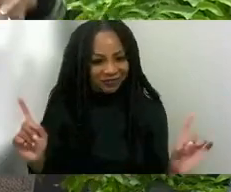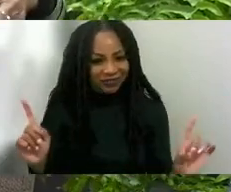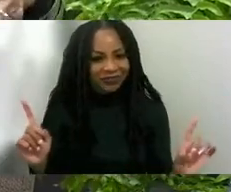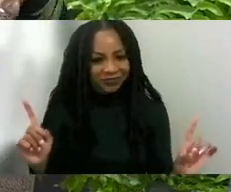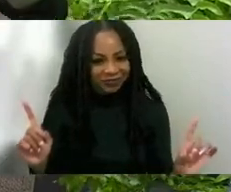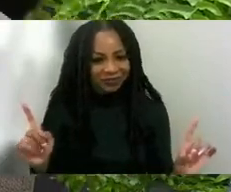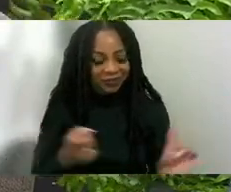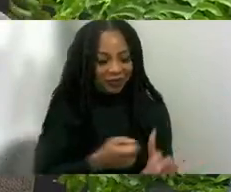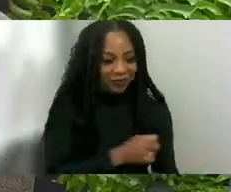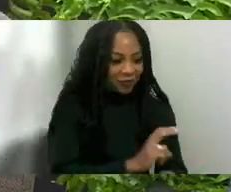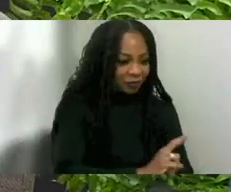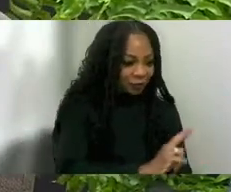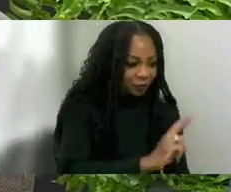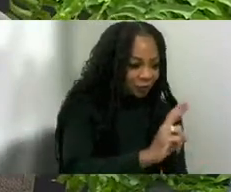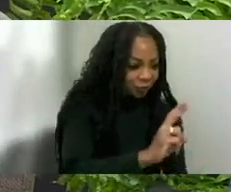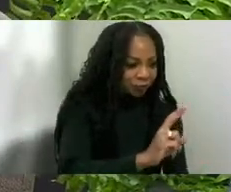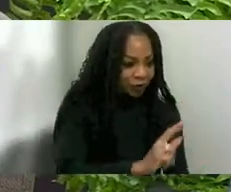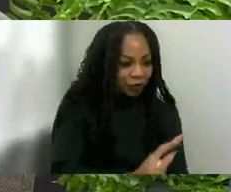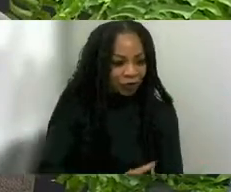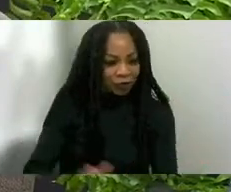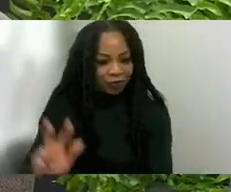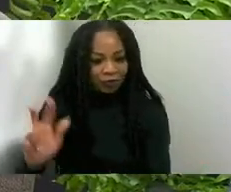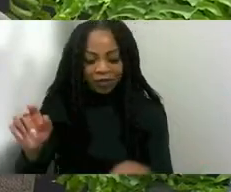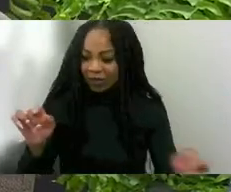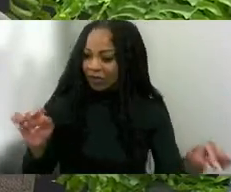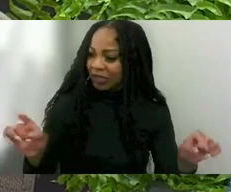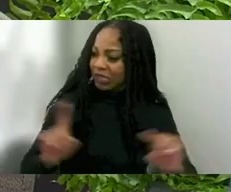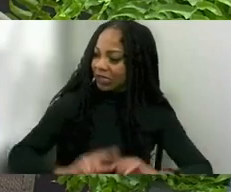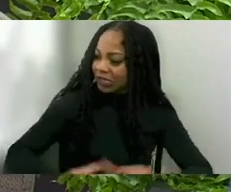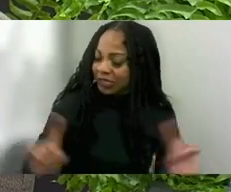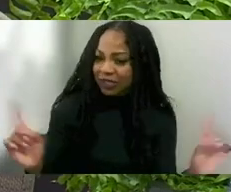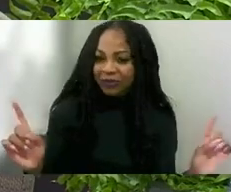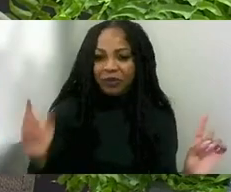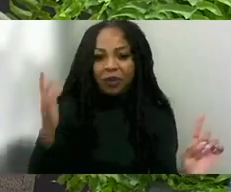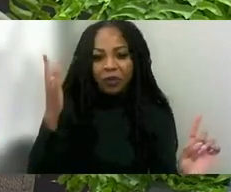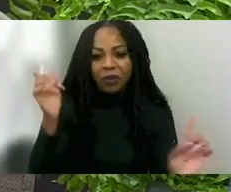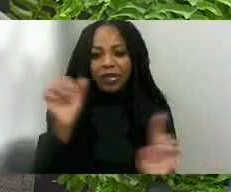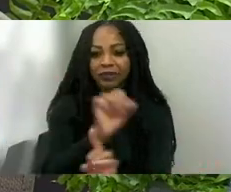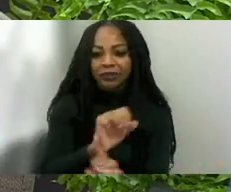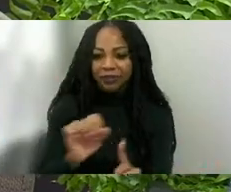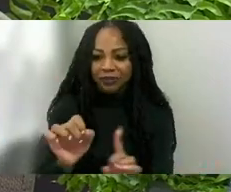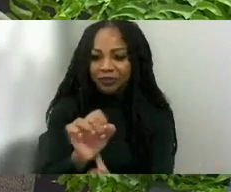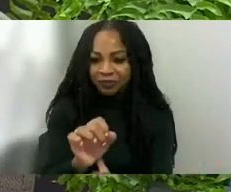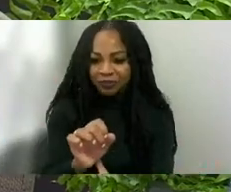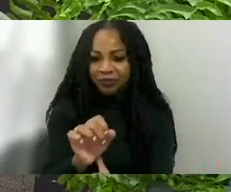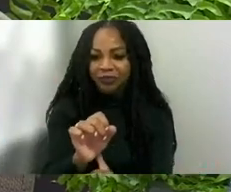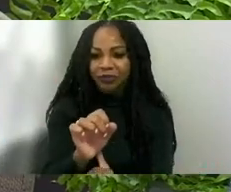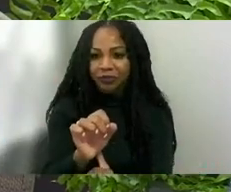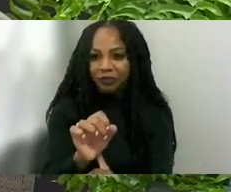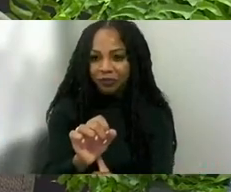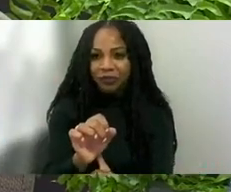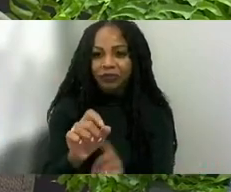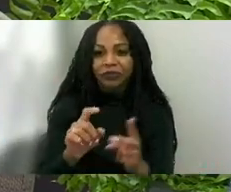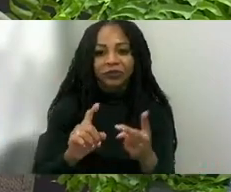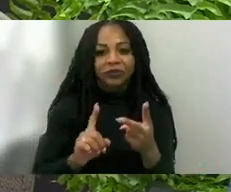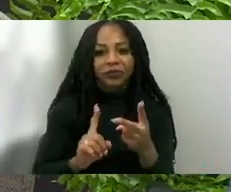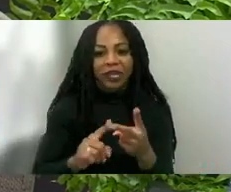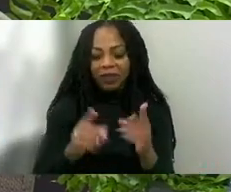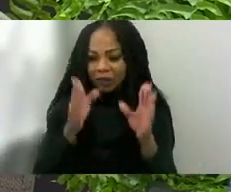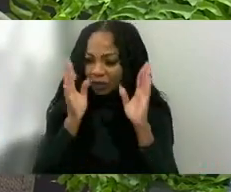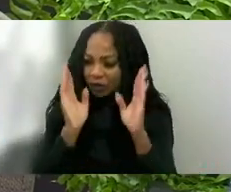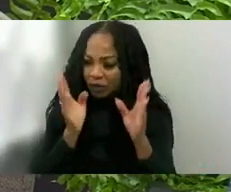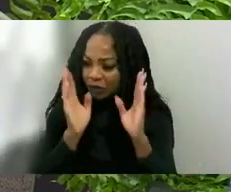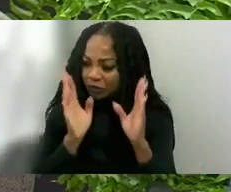from 2 to 3, because of the condition and the concentration that the people